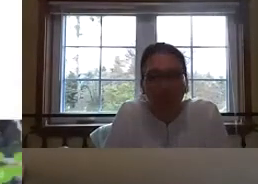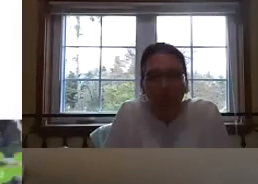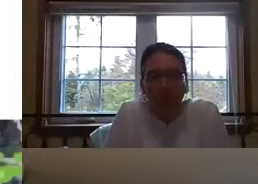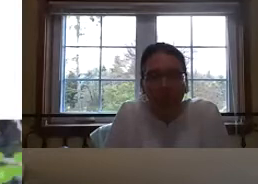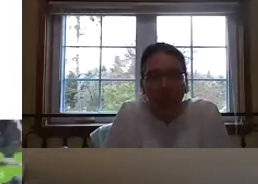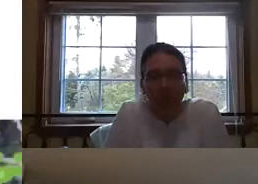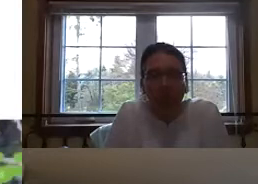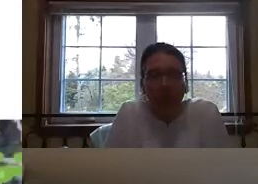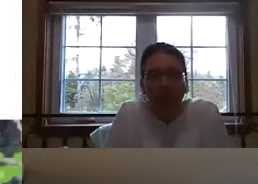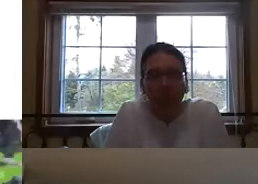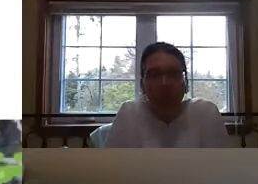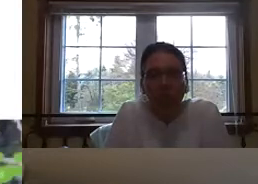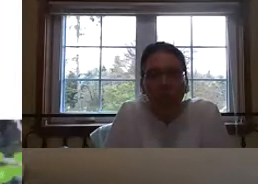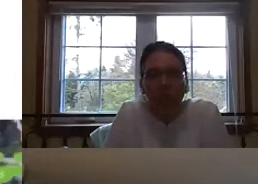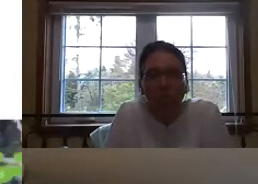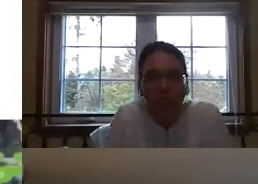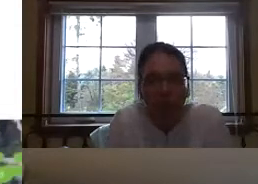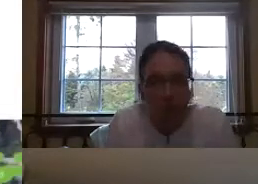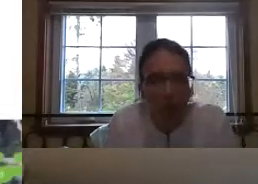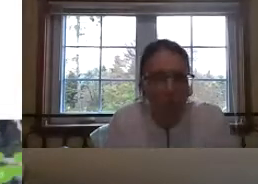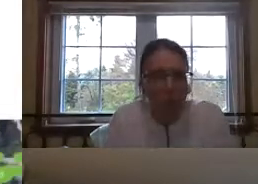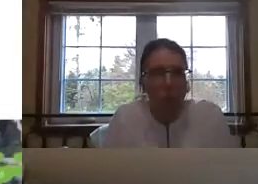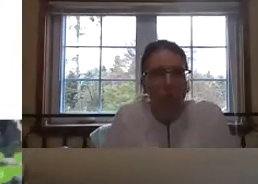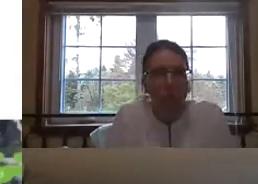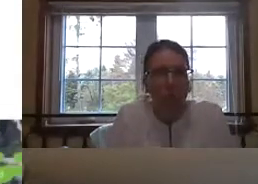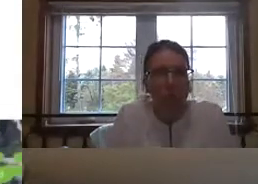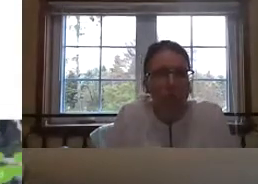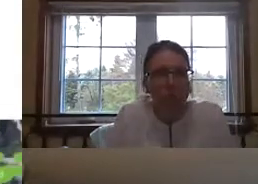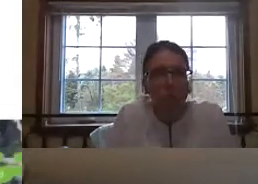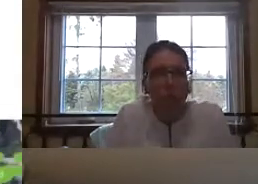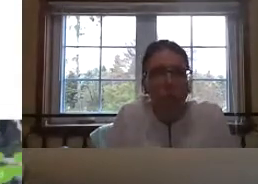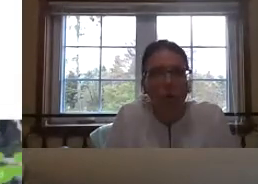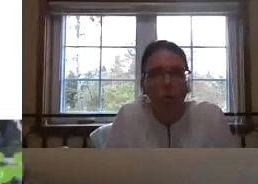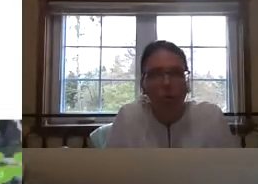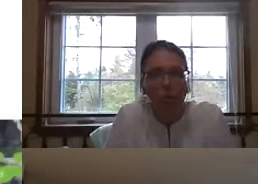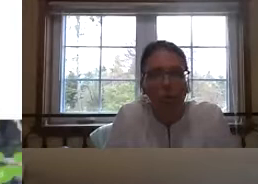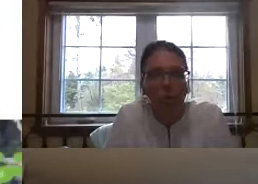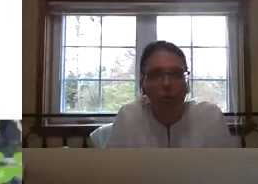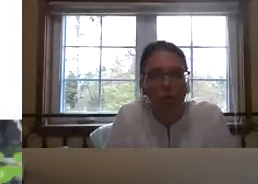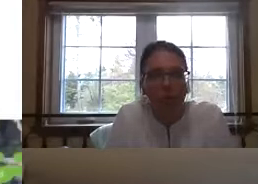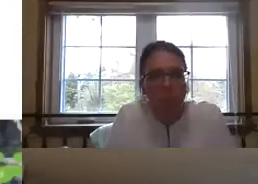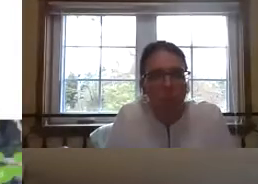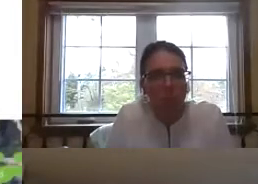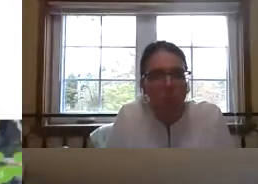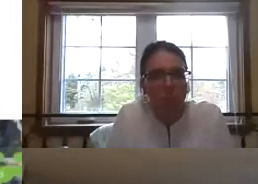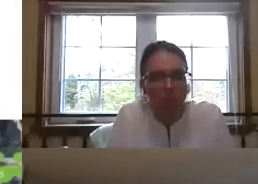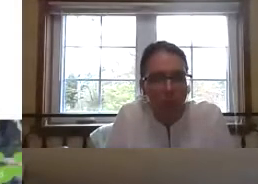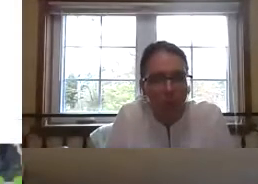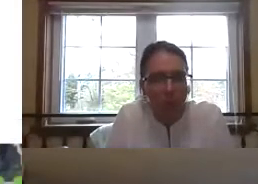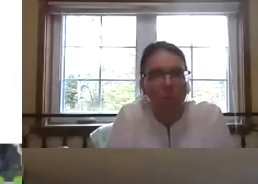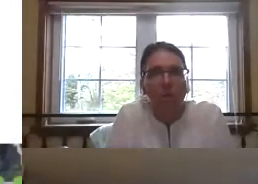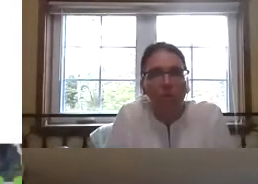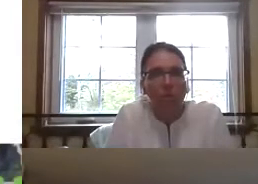Go ahead. So these are the two we're talking about now. The blue would be the connection using